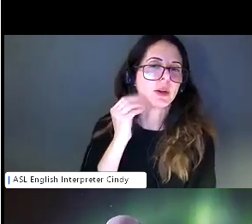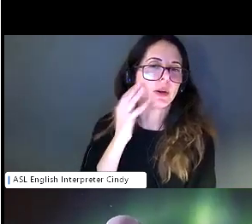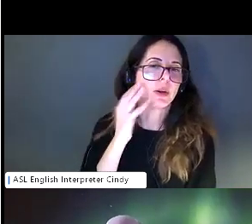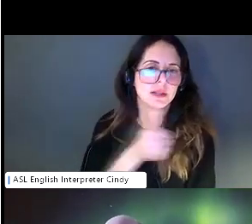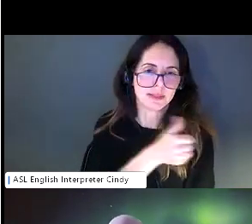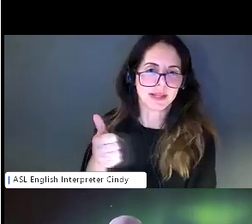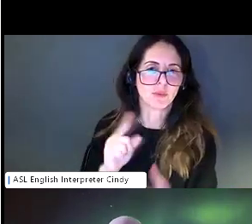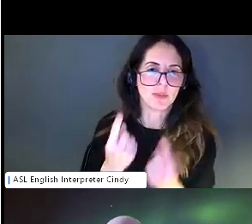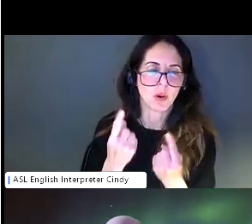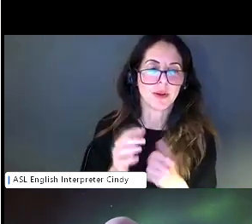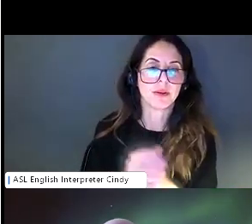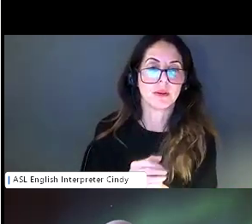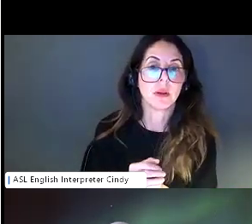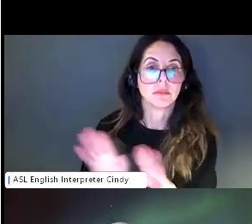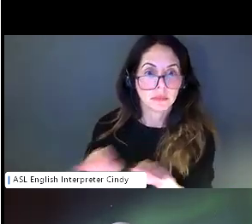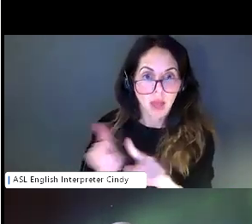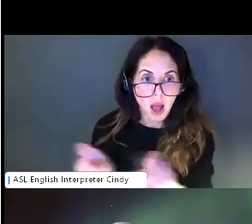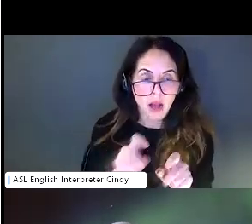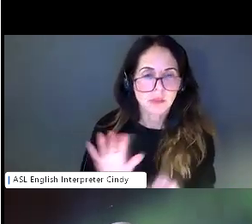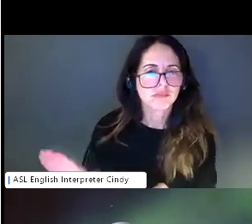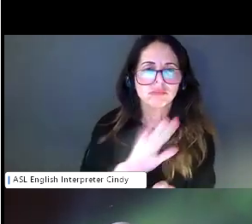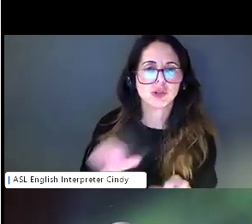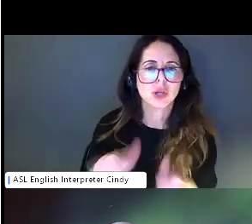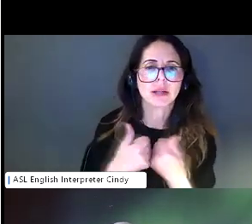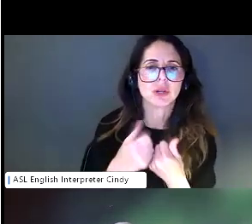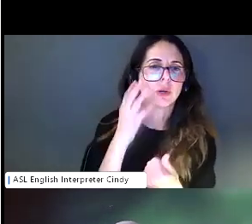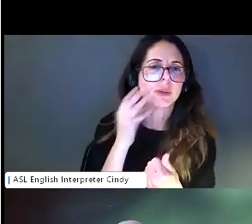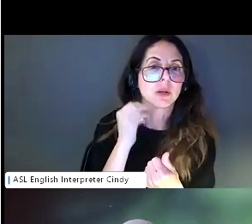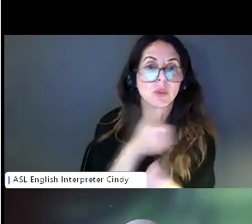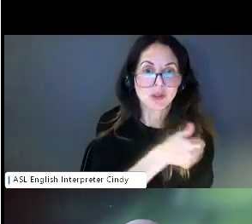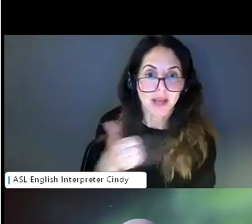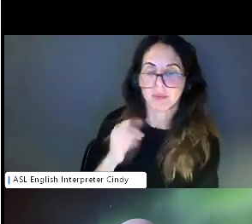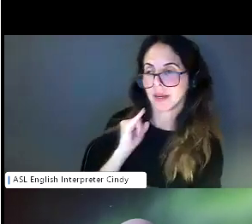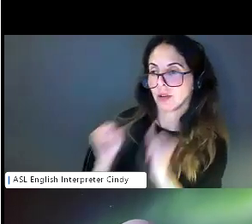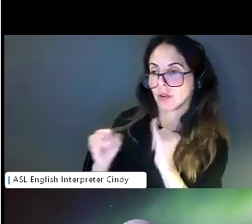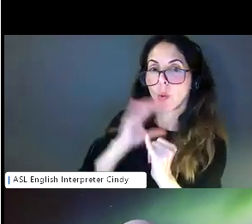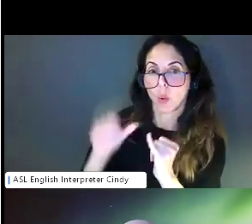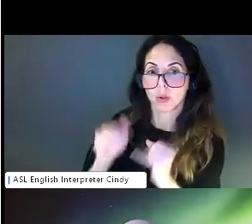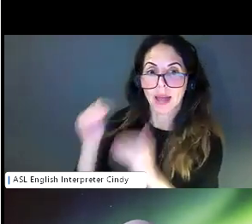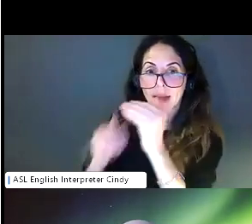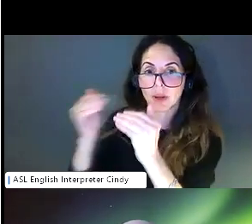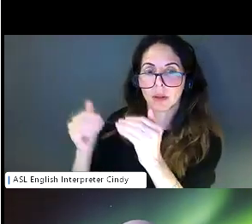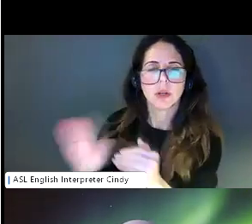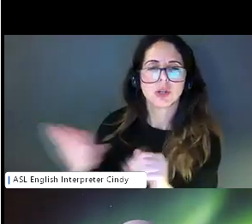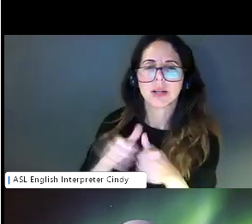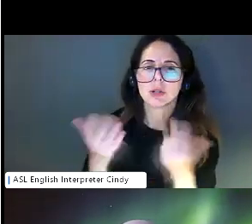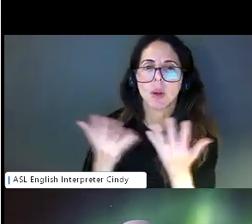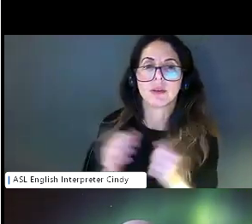are some challenges that you experience when interviewing older adults,